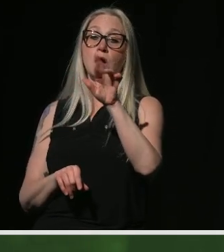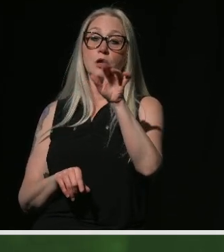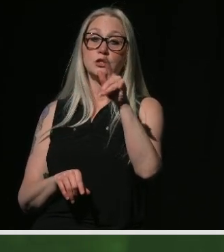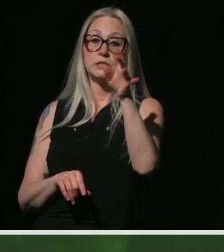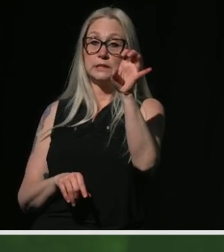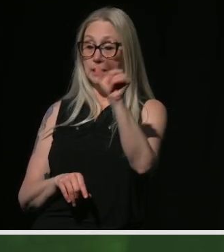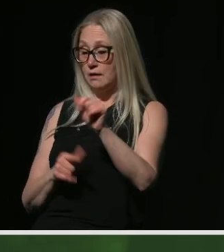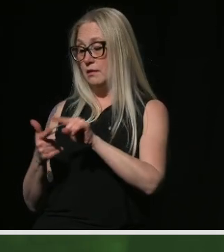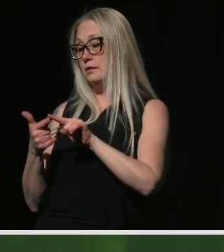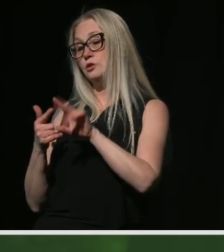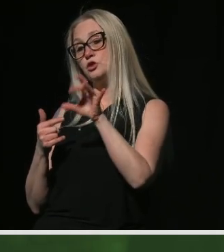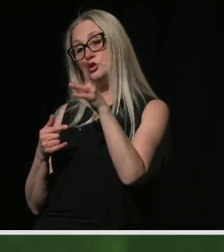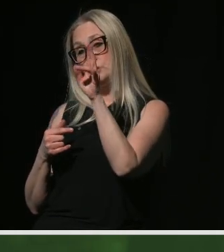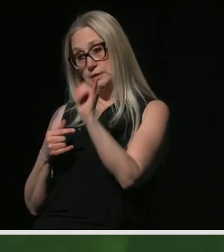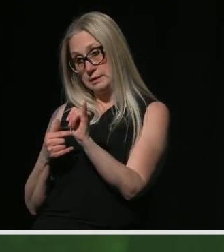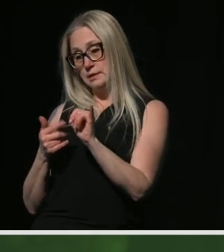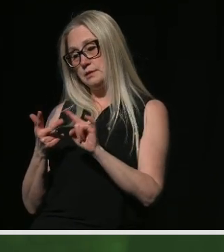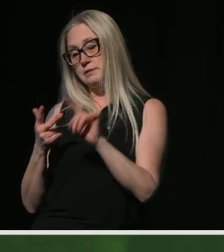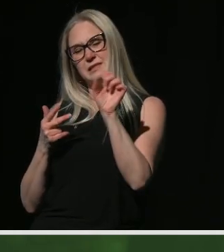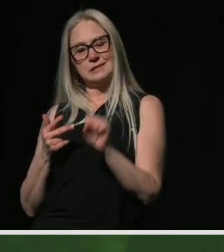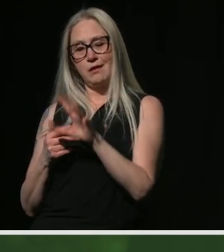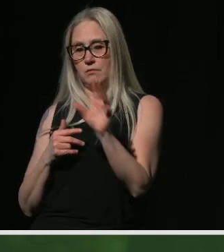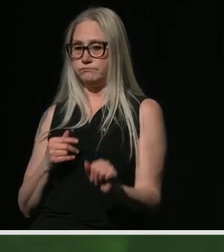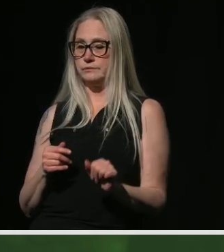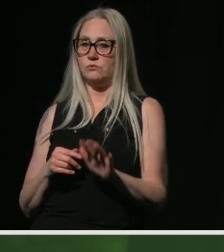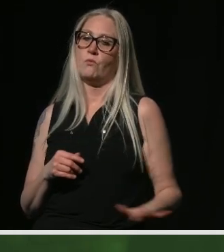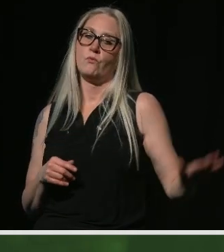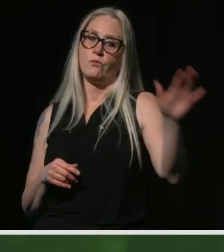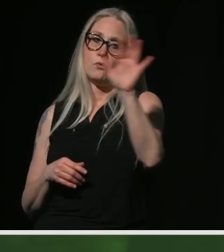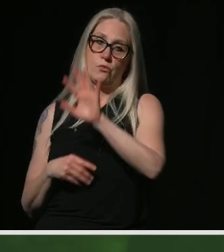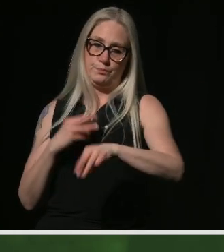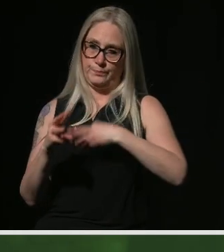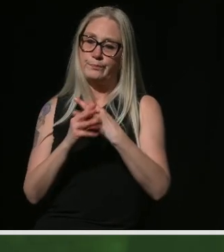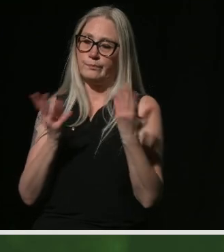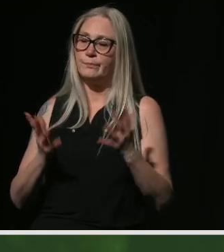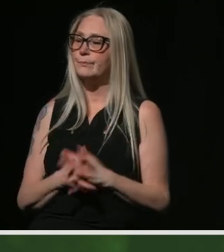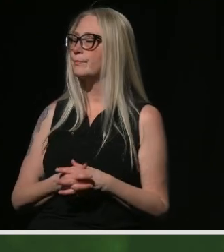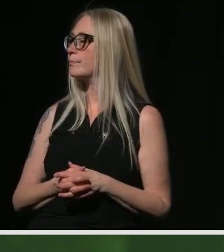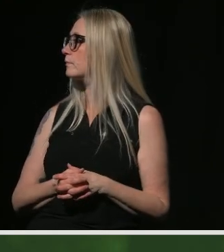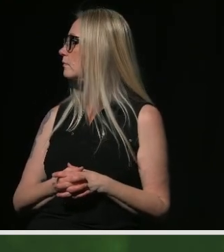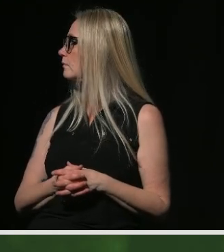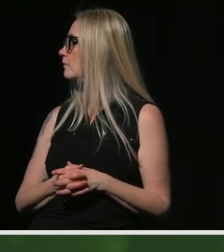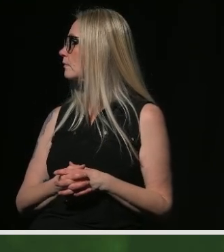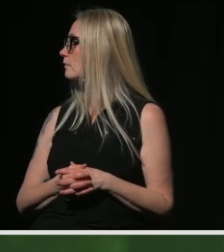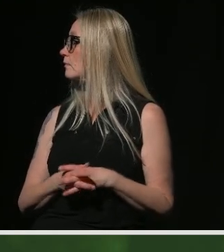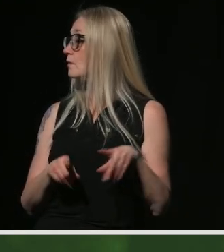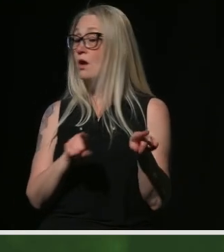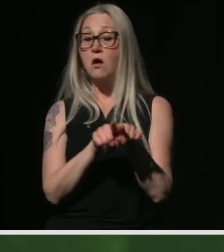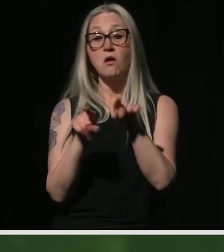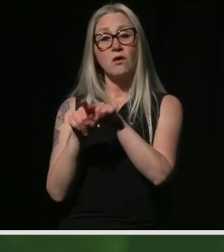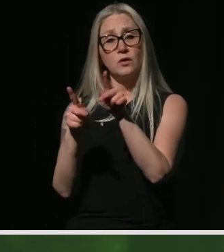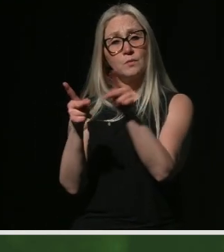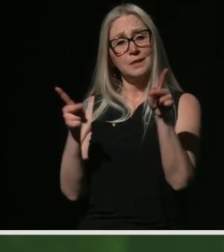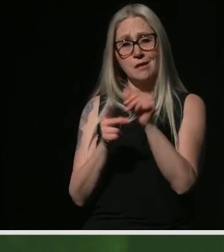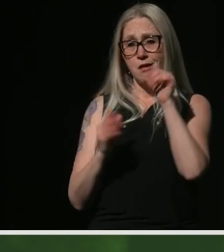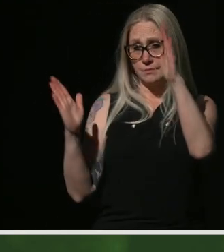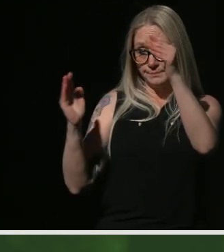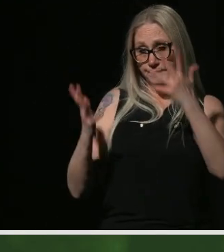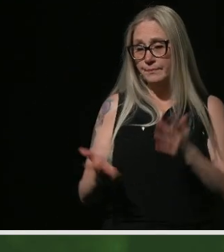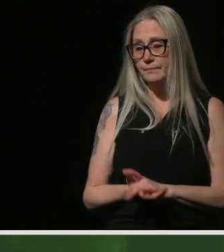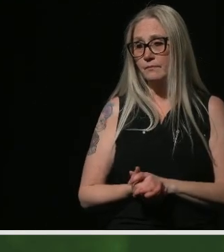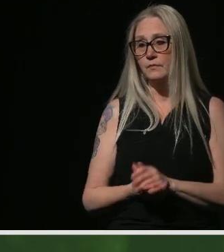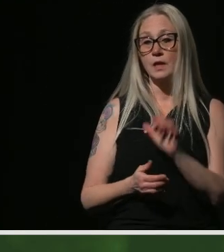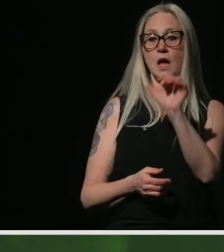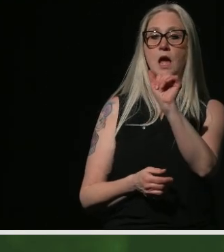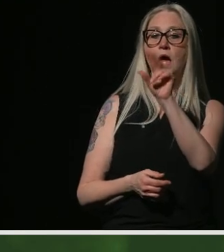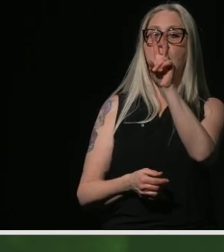Africa, Australia, New Zealand. It's truly a global problem now. We're also seeing this in places you wouldn't necessarily expect.